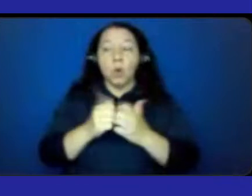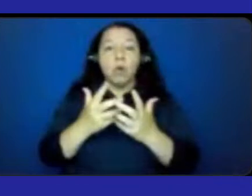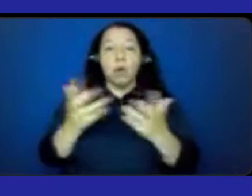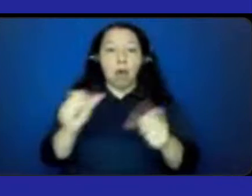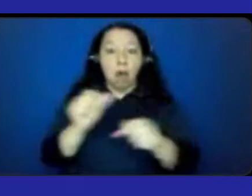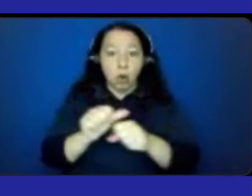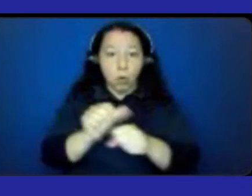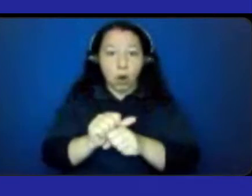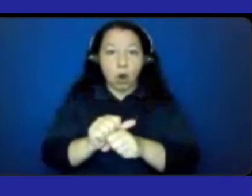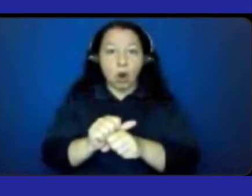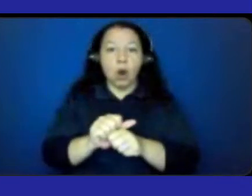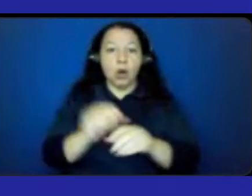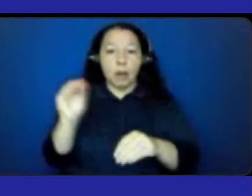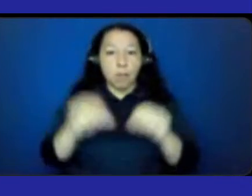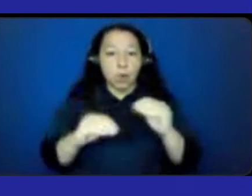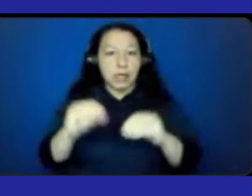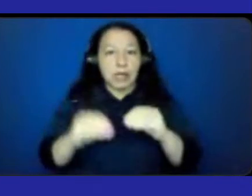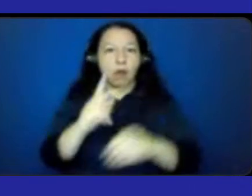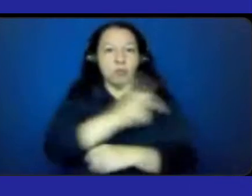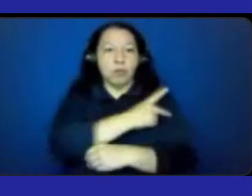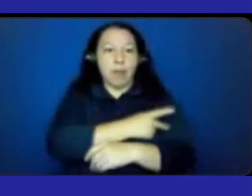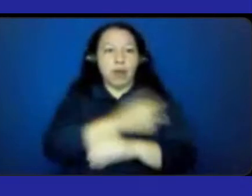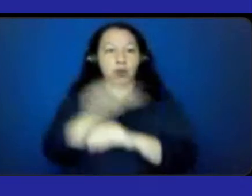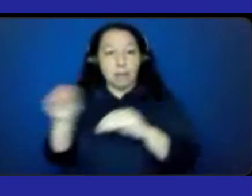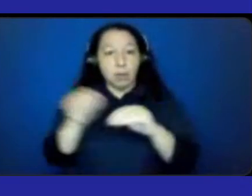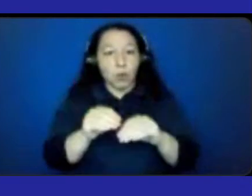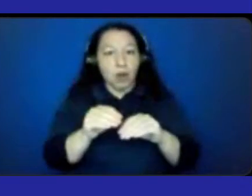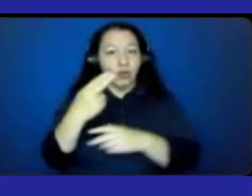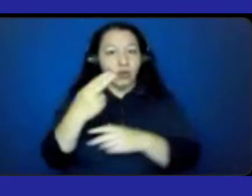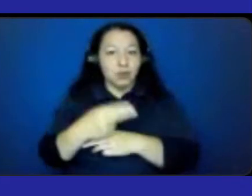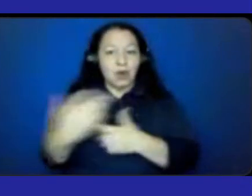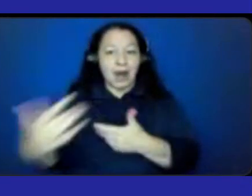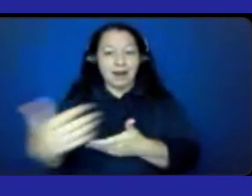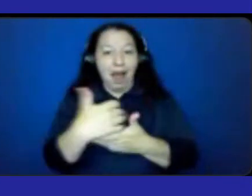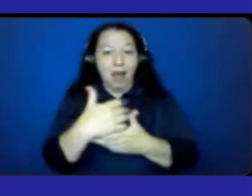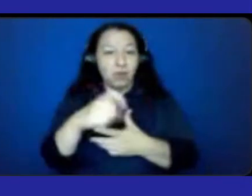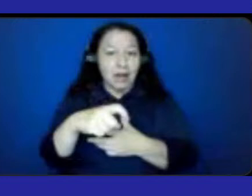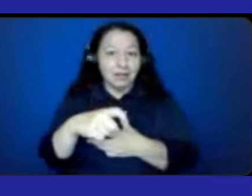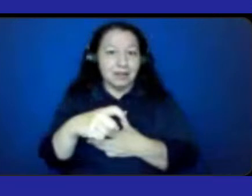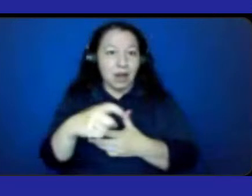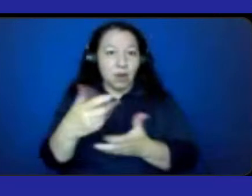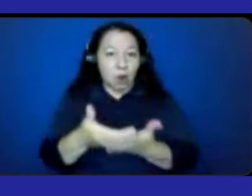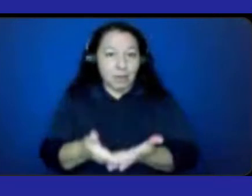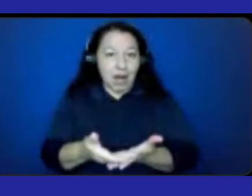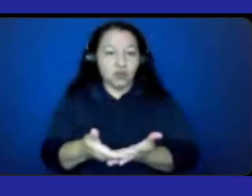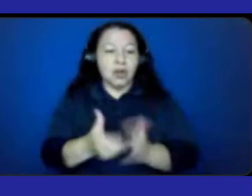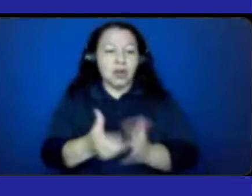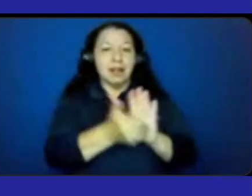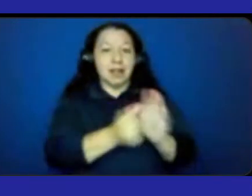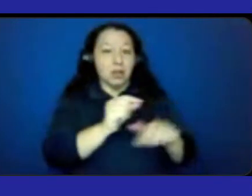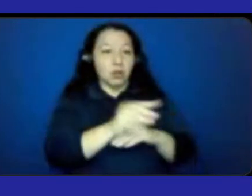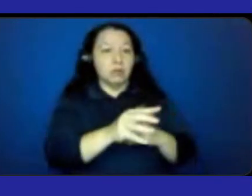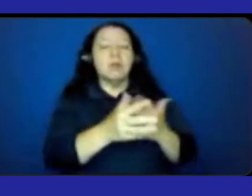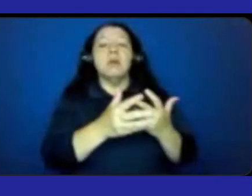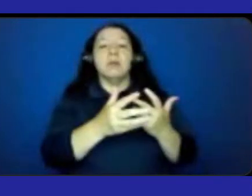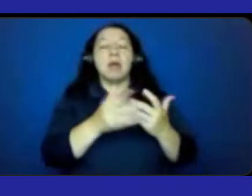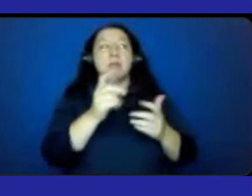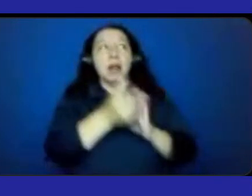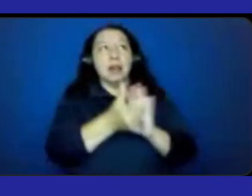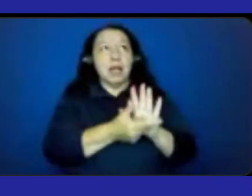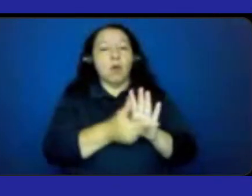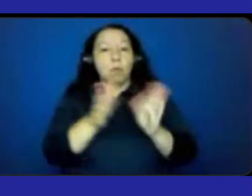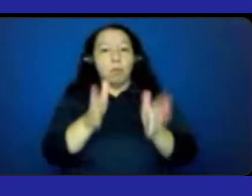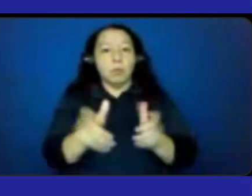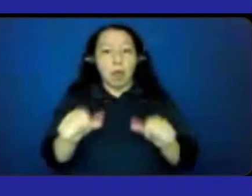immigration history and gathering the necessary documents, the legal health attorney was able to file a medical deferred action, and the patient also